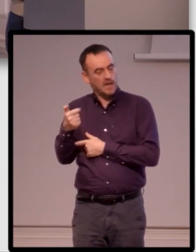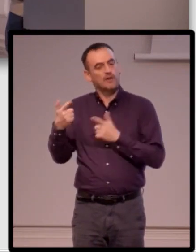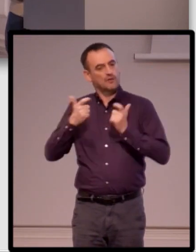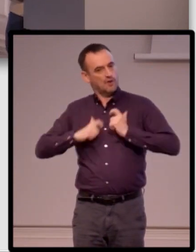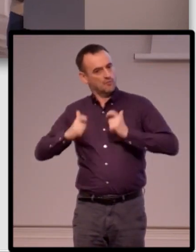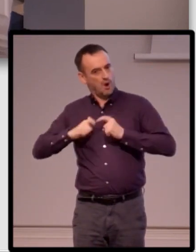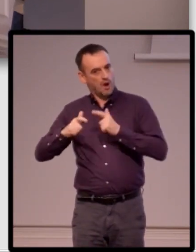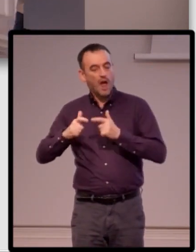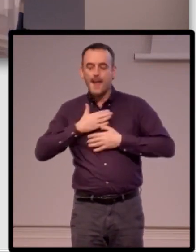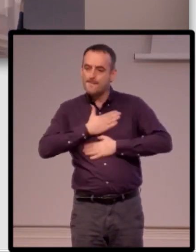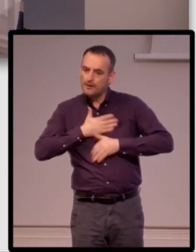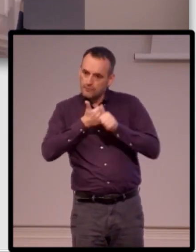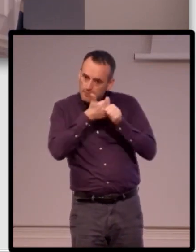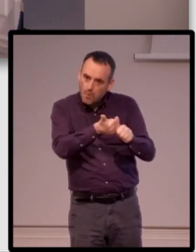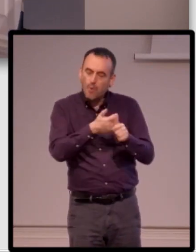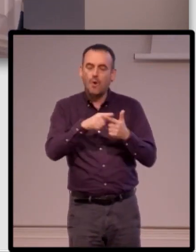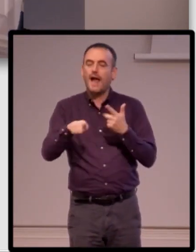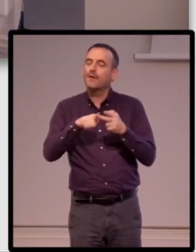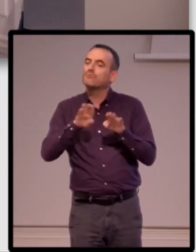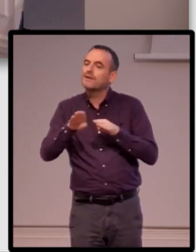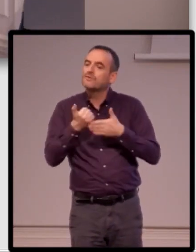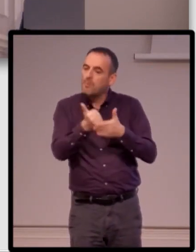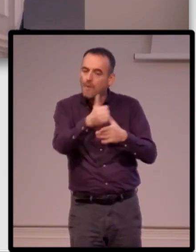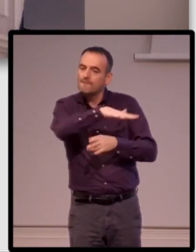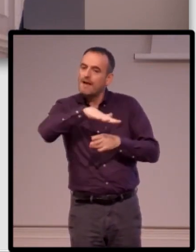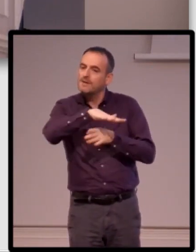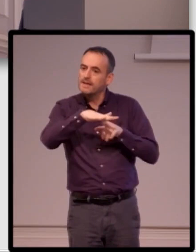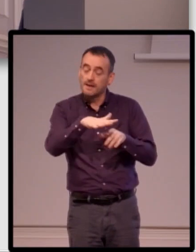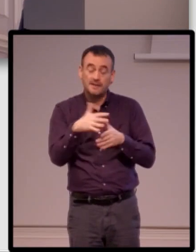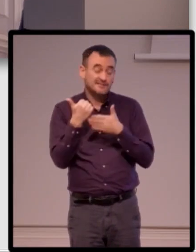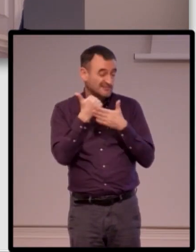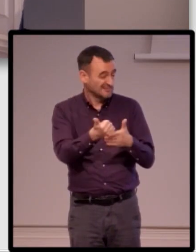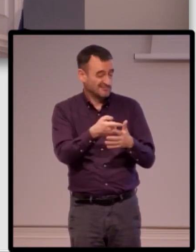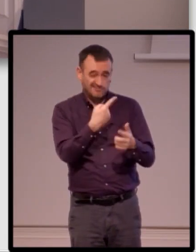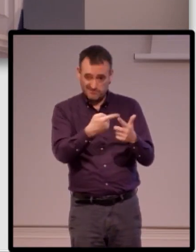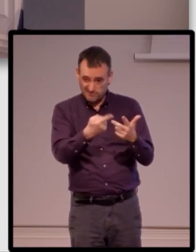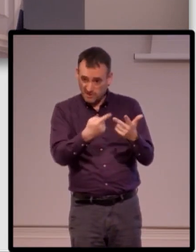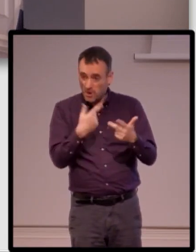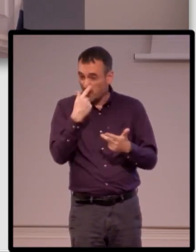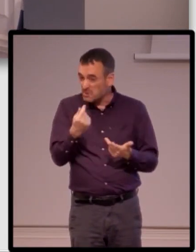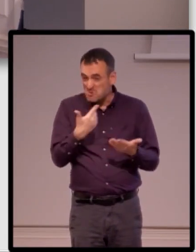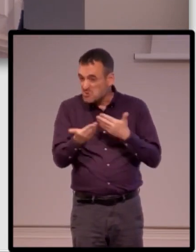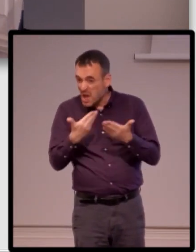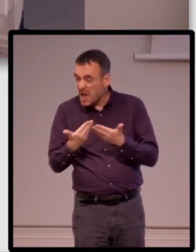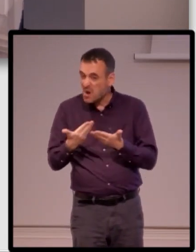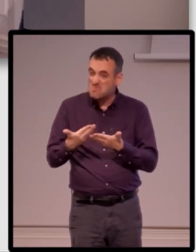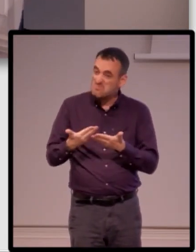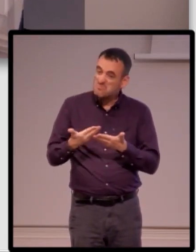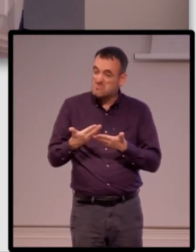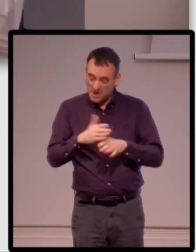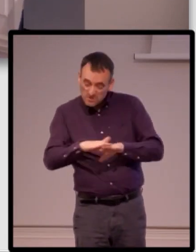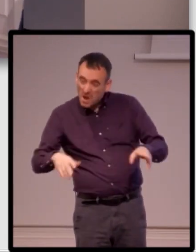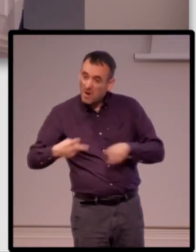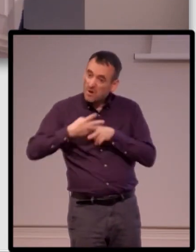and practical support to the whole family. They help in so many ways. So they might arrange a babysitter for siblings so